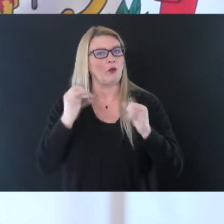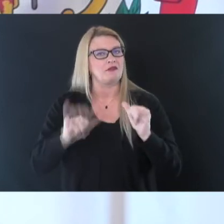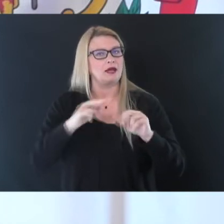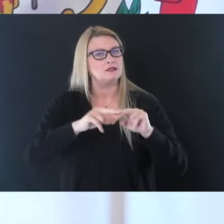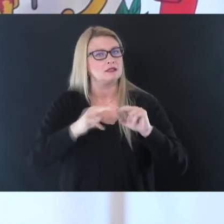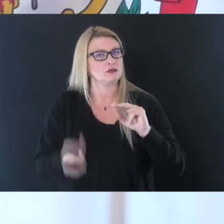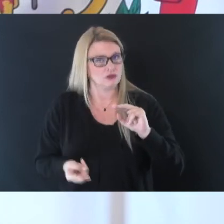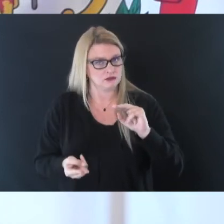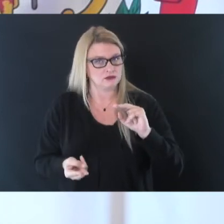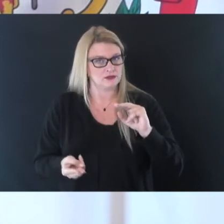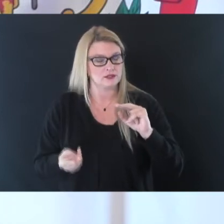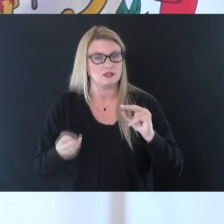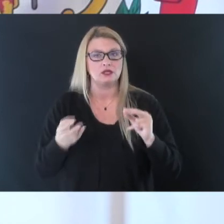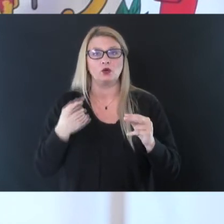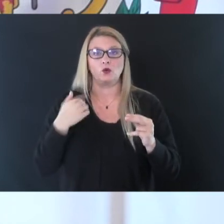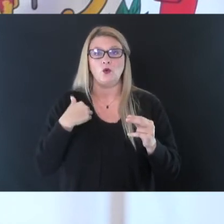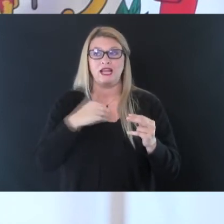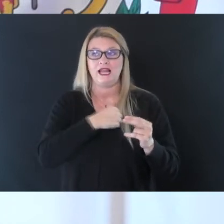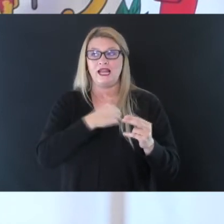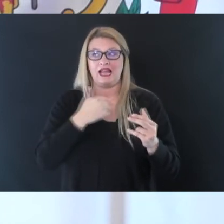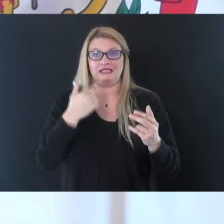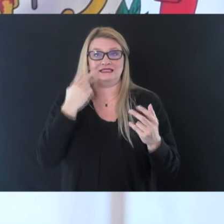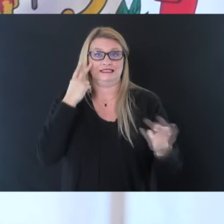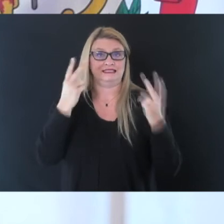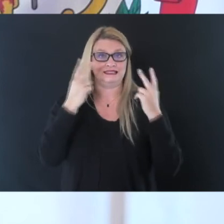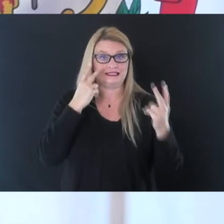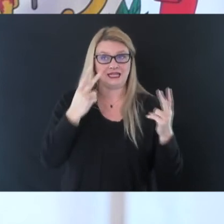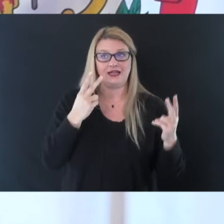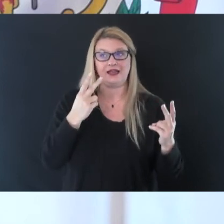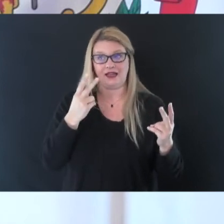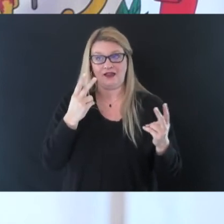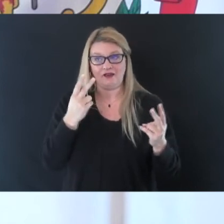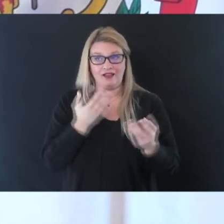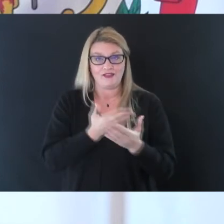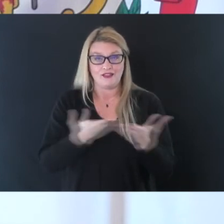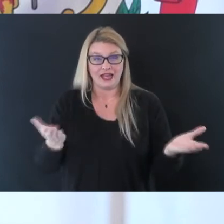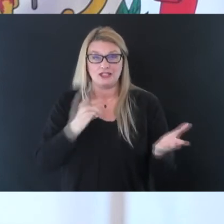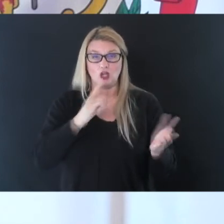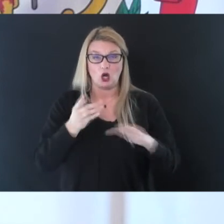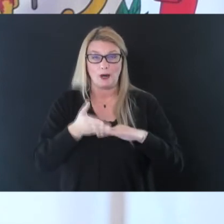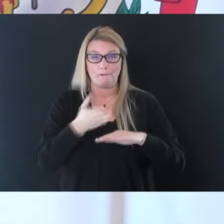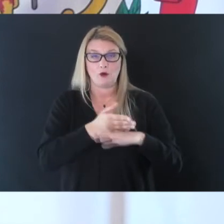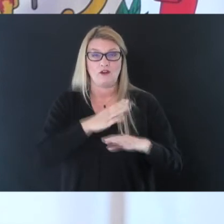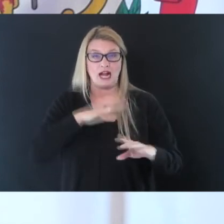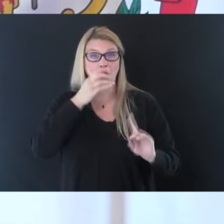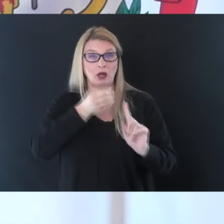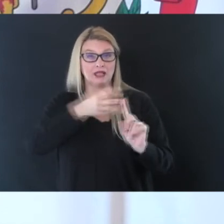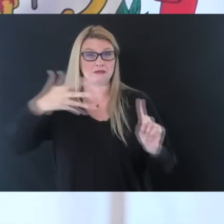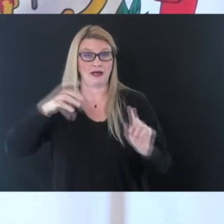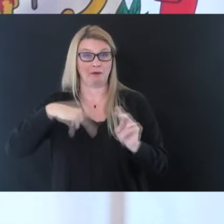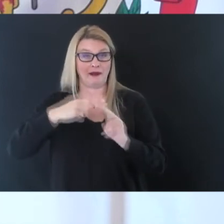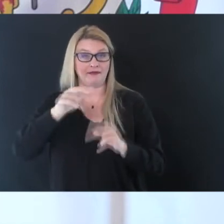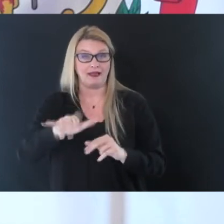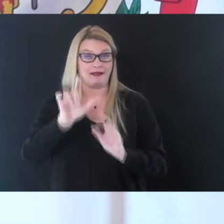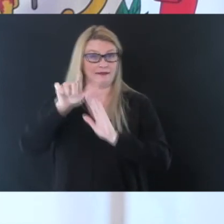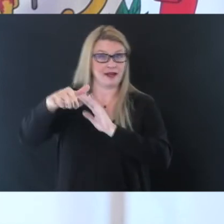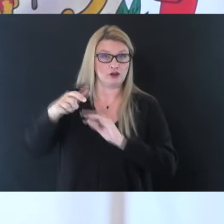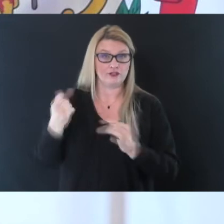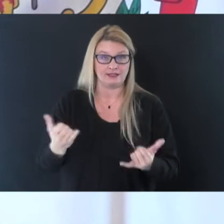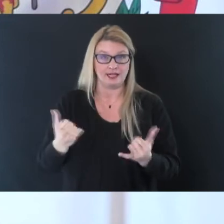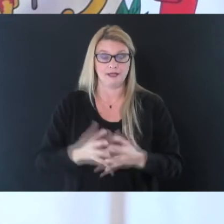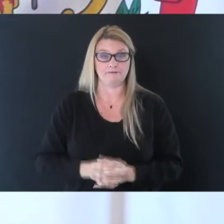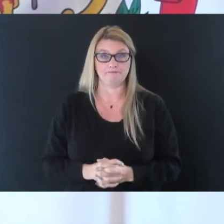down. We have indicators along the way where things are better, and I'll get to that in just a few minutes, but I'm going to read each and every one